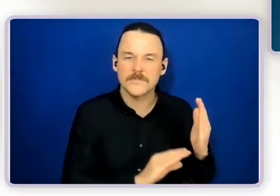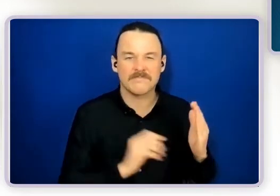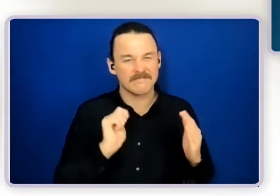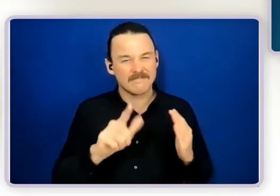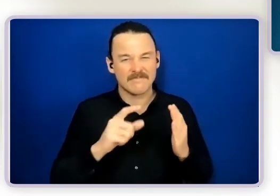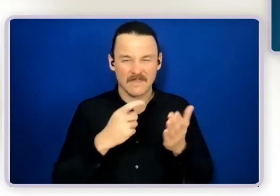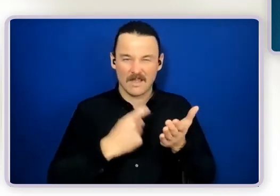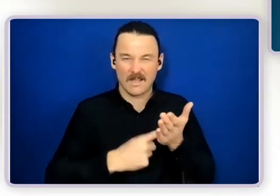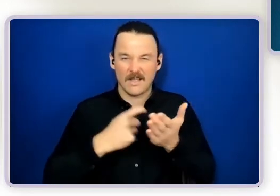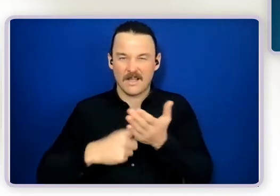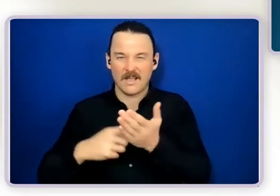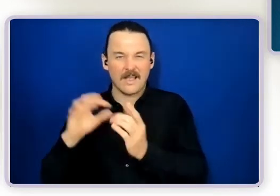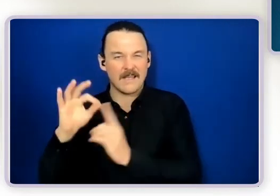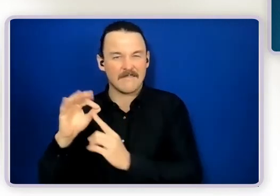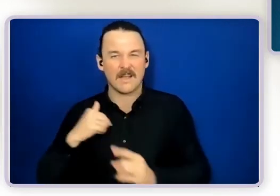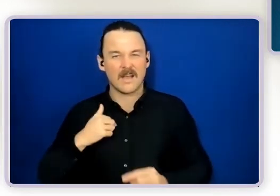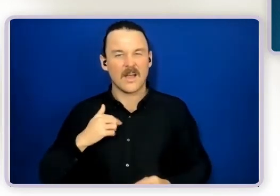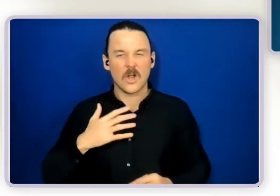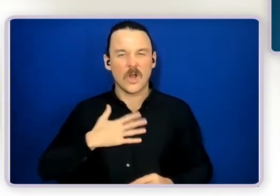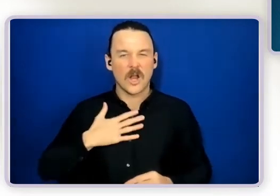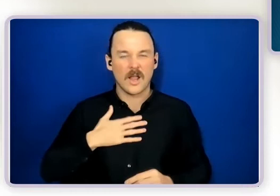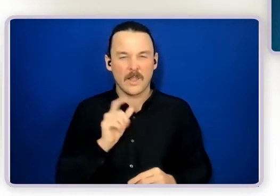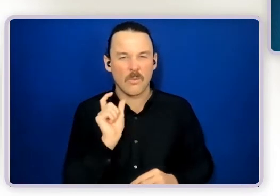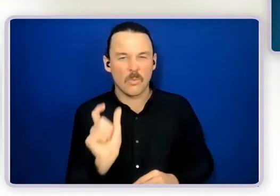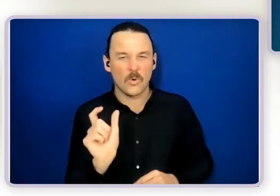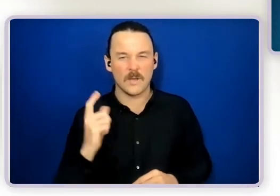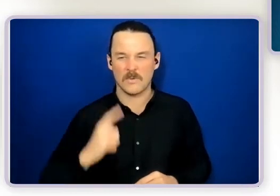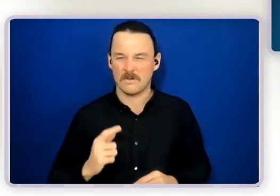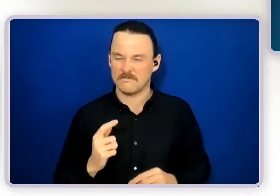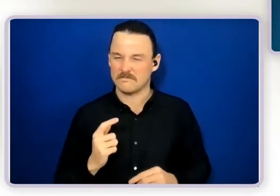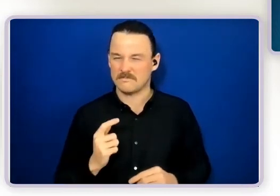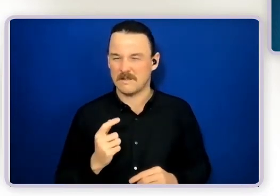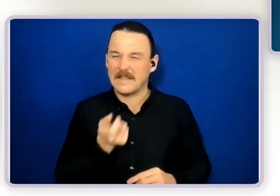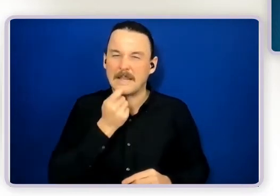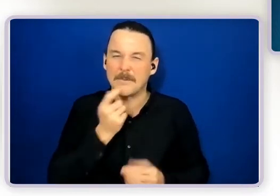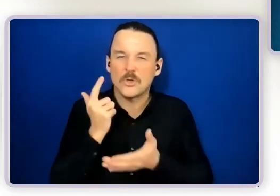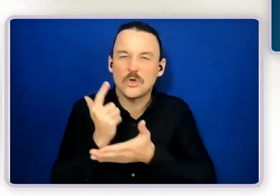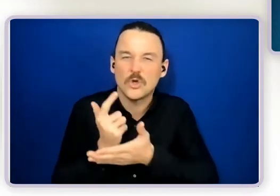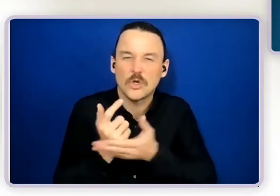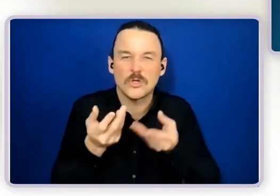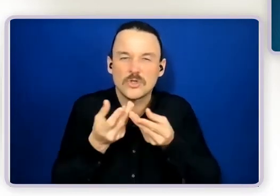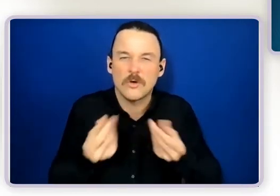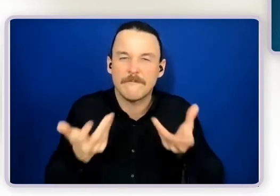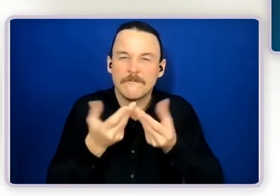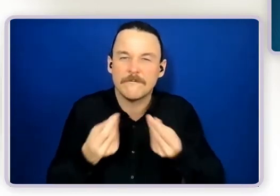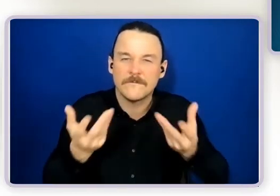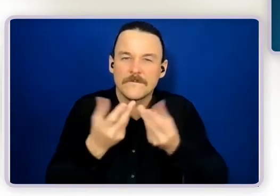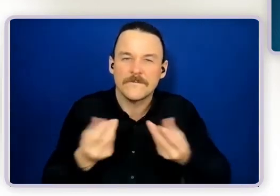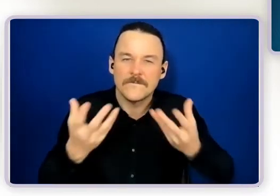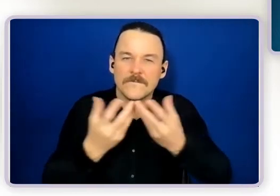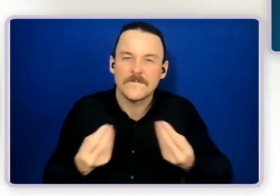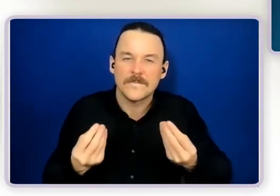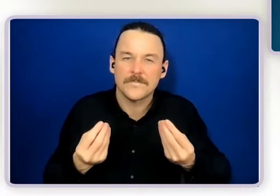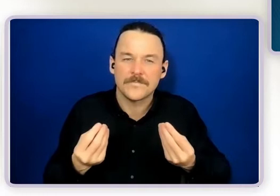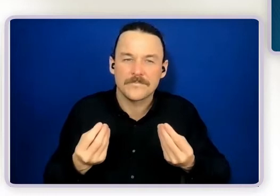euphemistic. I think a good test is for you is to imagine if something is being described